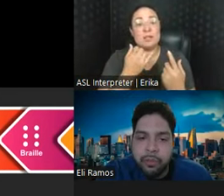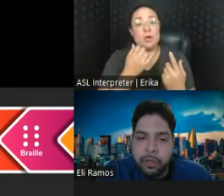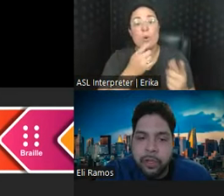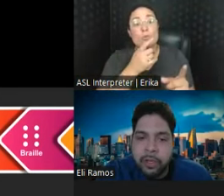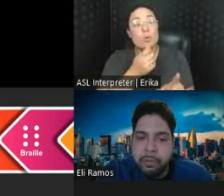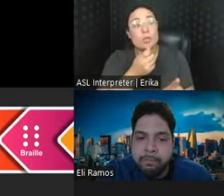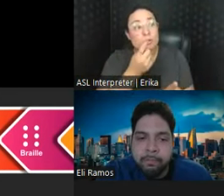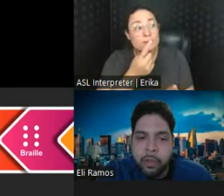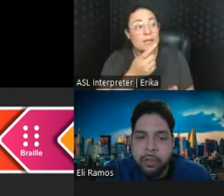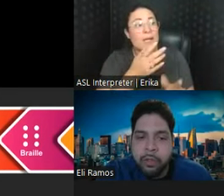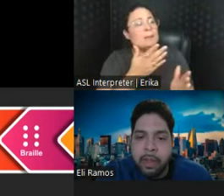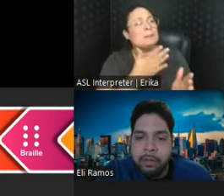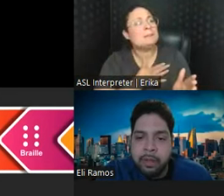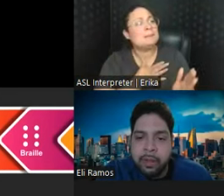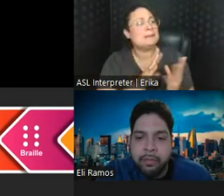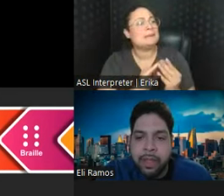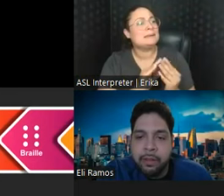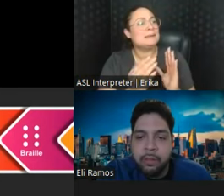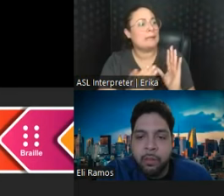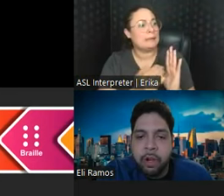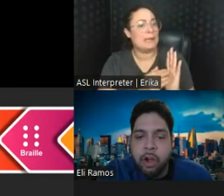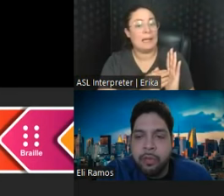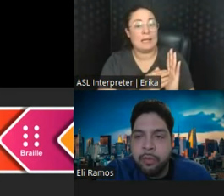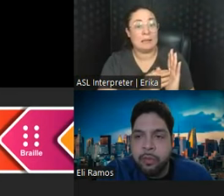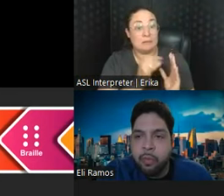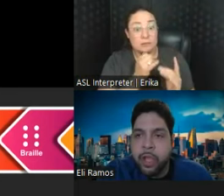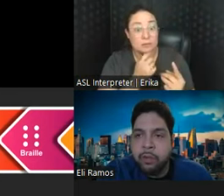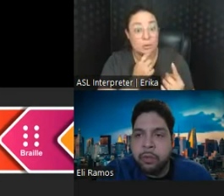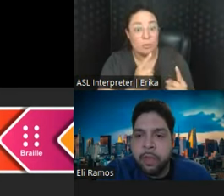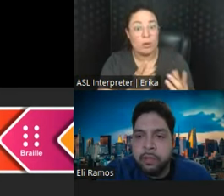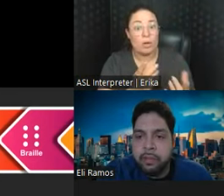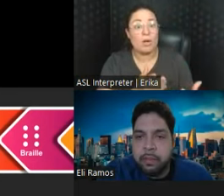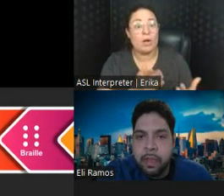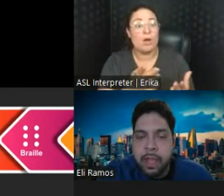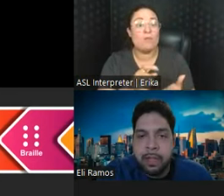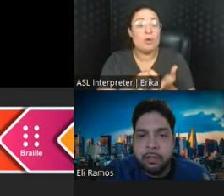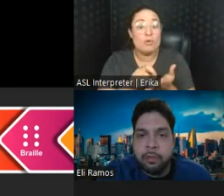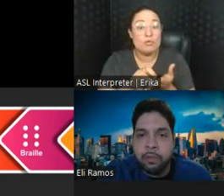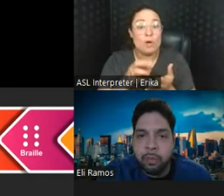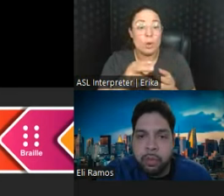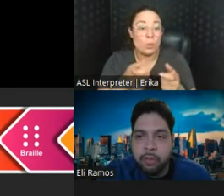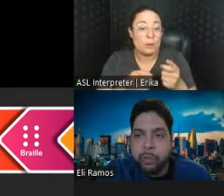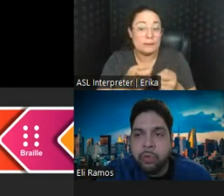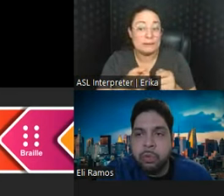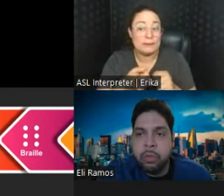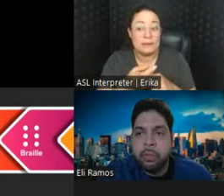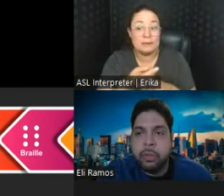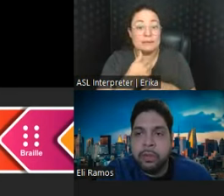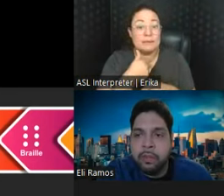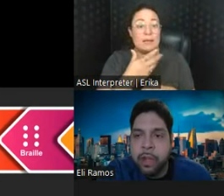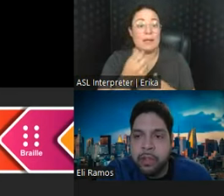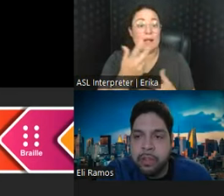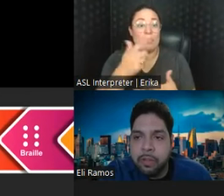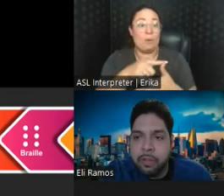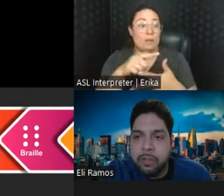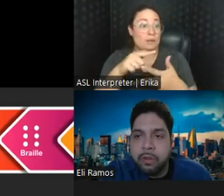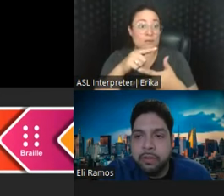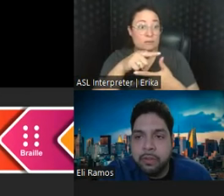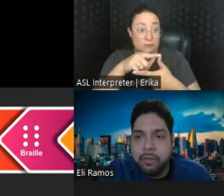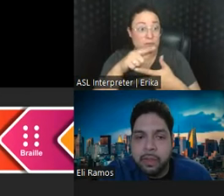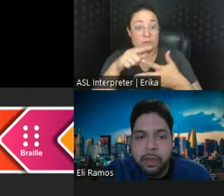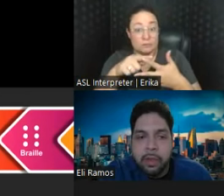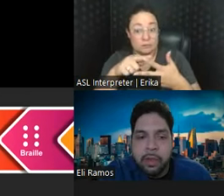themselves. You could then, if that doesn't work, offer to write or text. I like to use a three-strike rule with these interactions here at